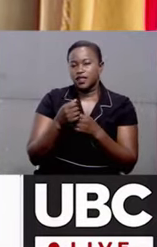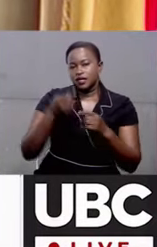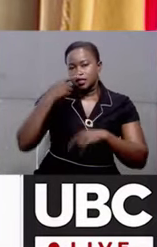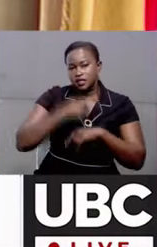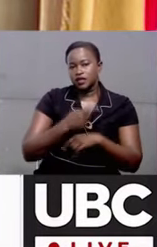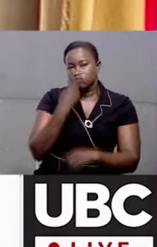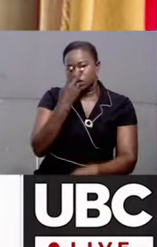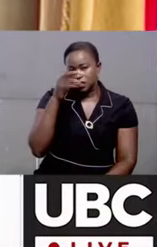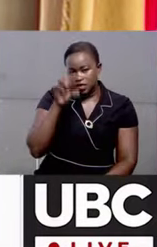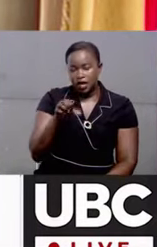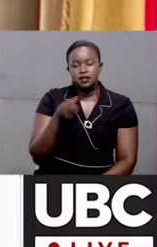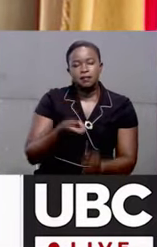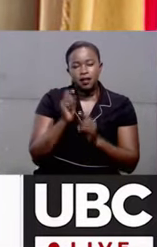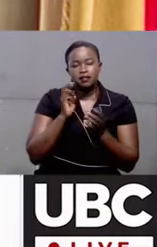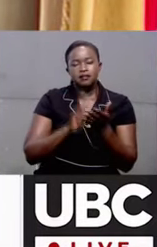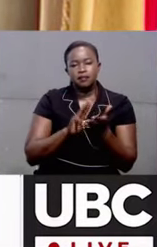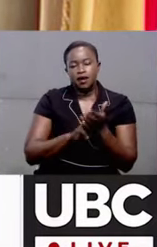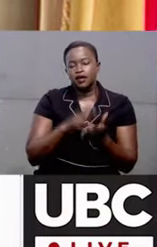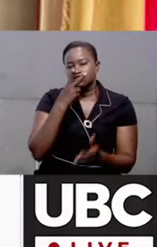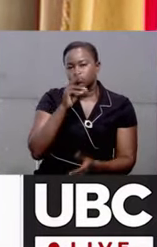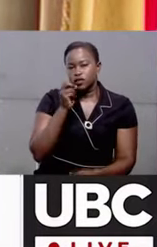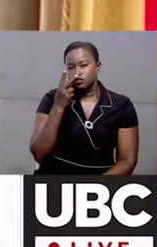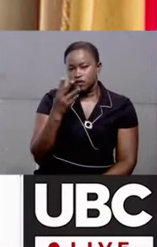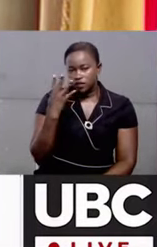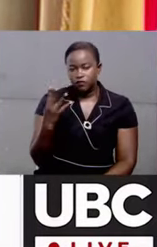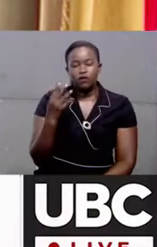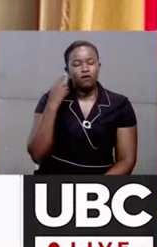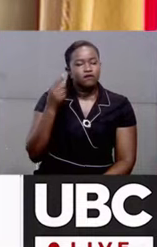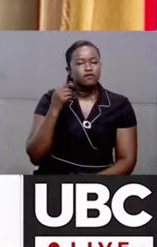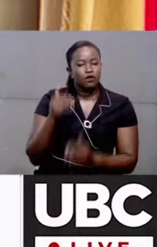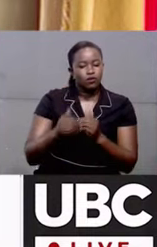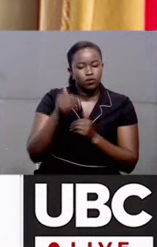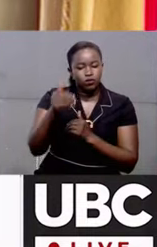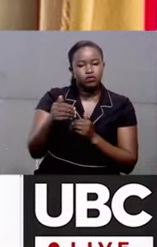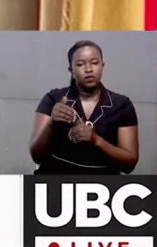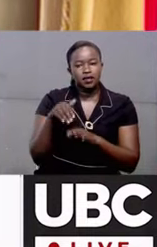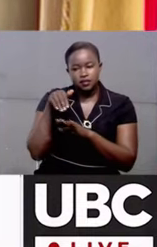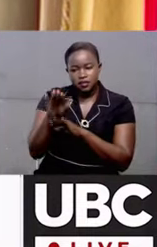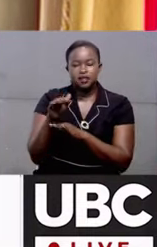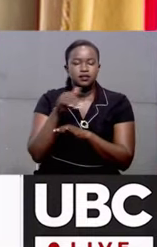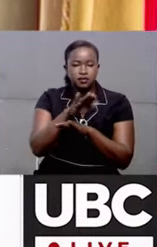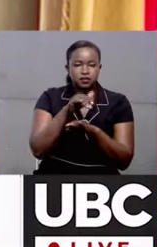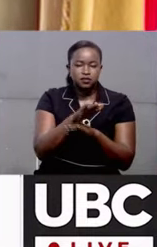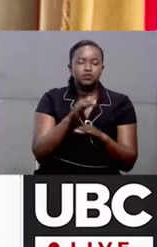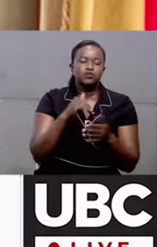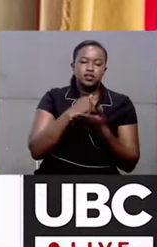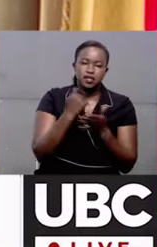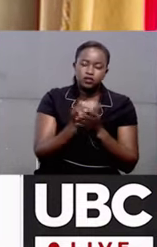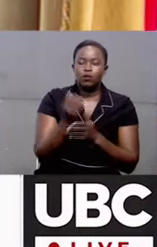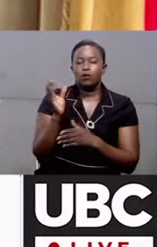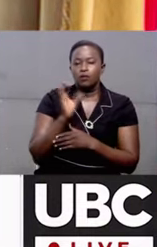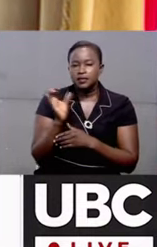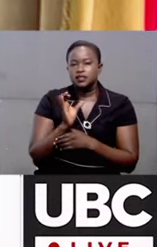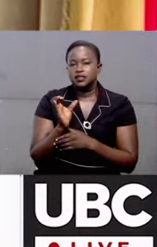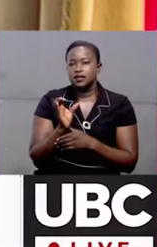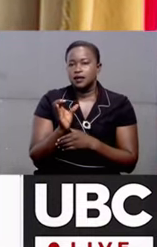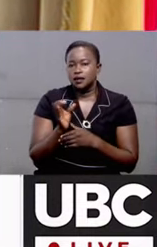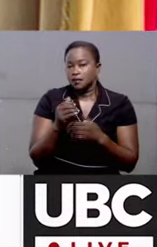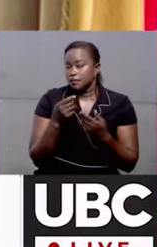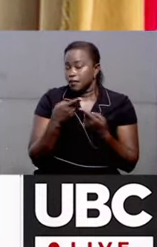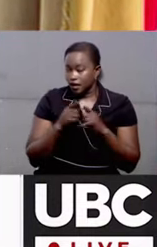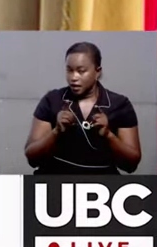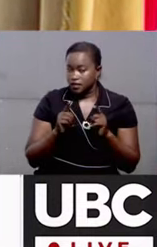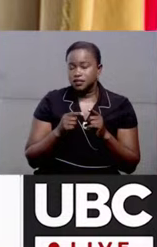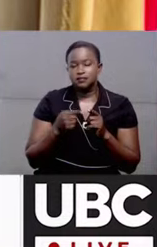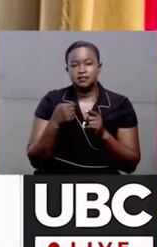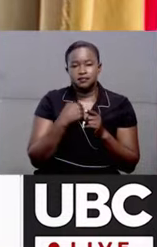of March 2024 for onward transmission of sectoral committees. However,